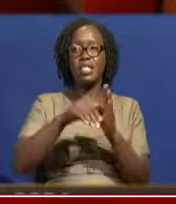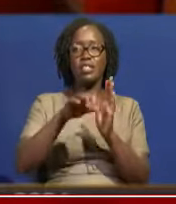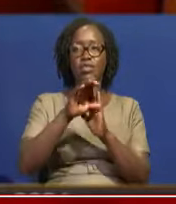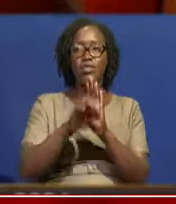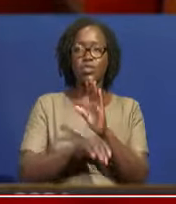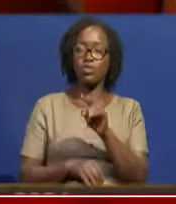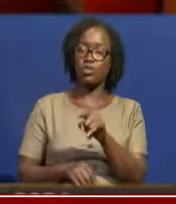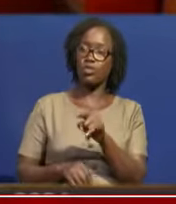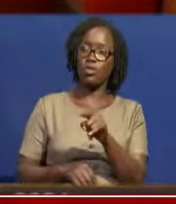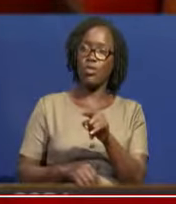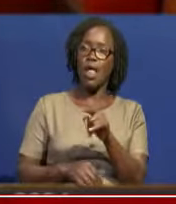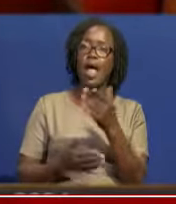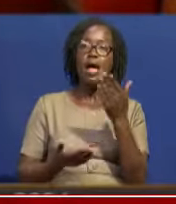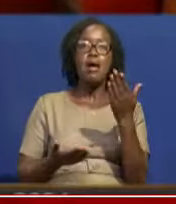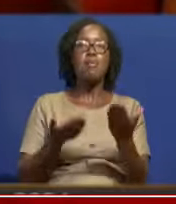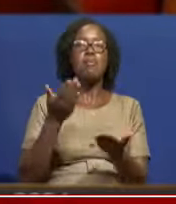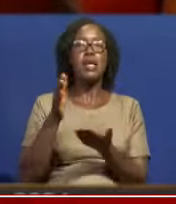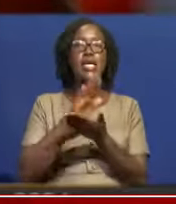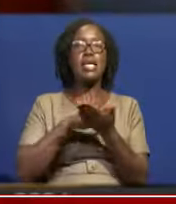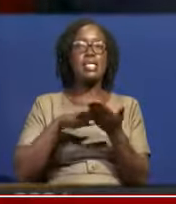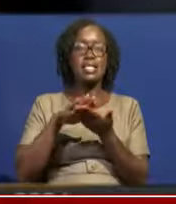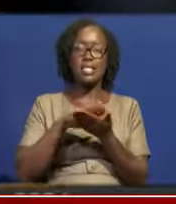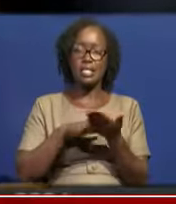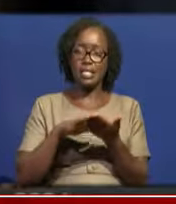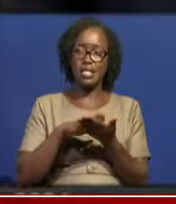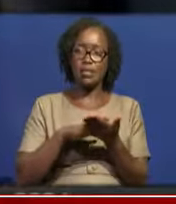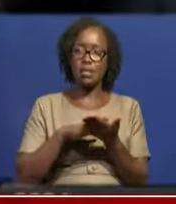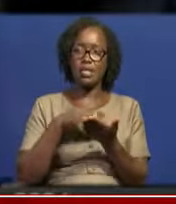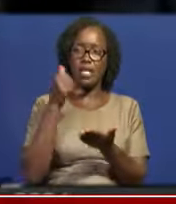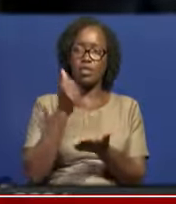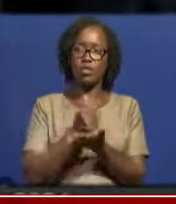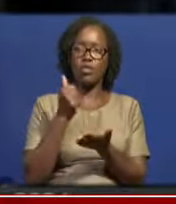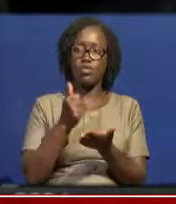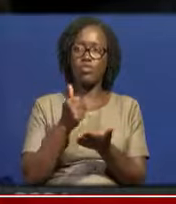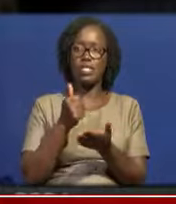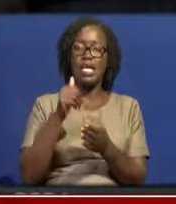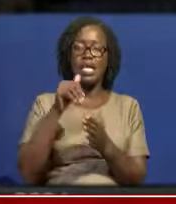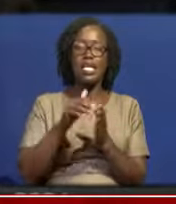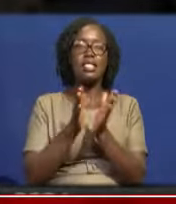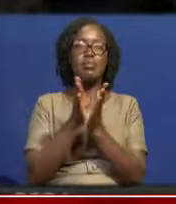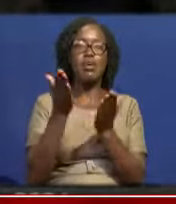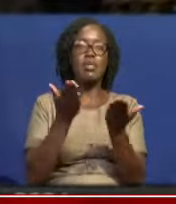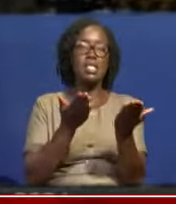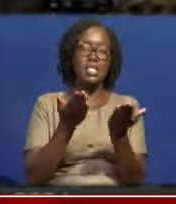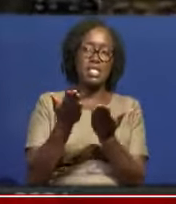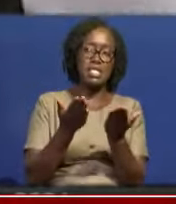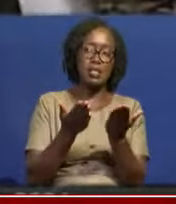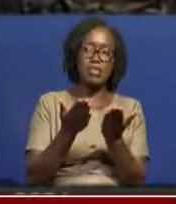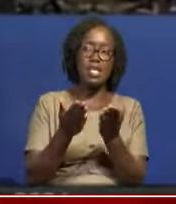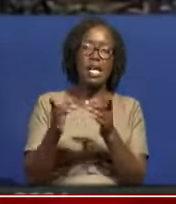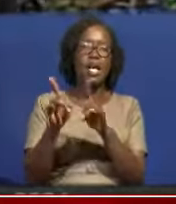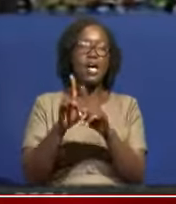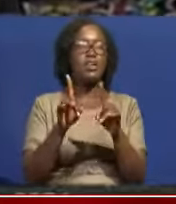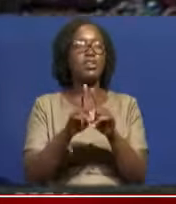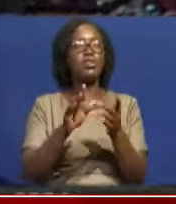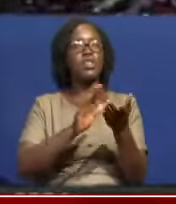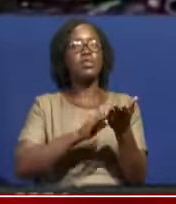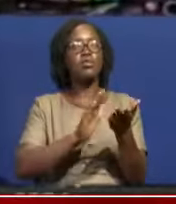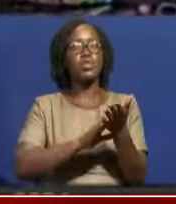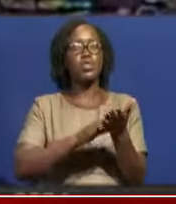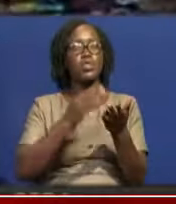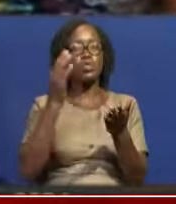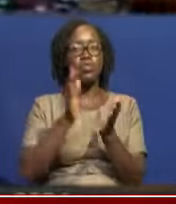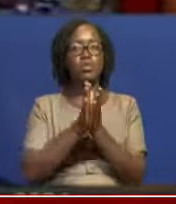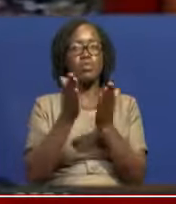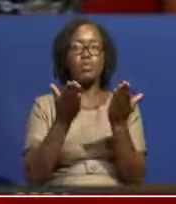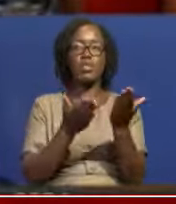Constitution, may establish an office in the public service in accordance with the recommendations of